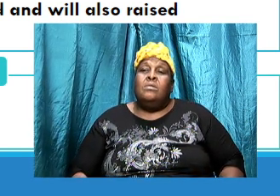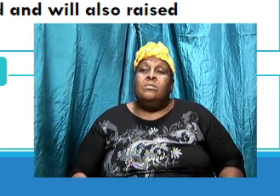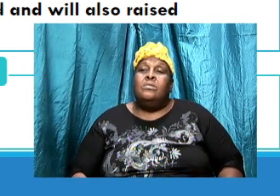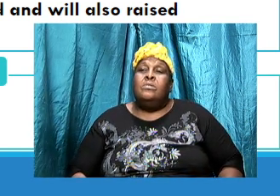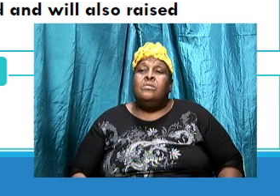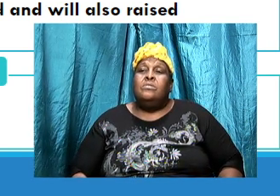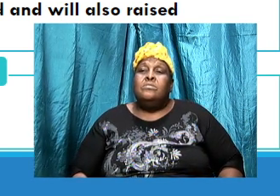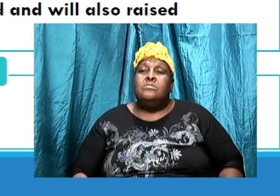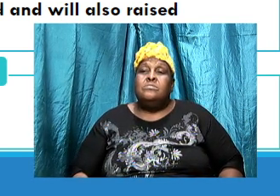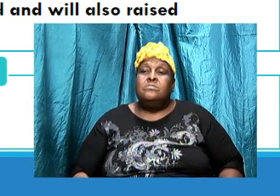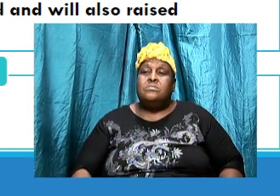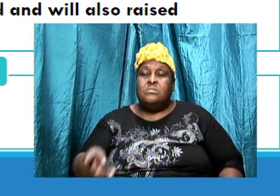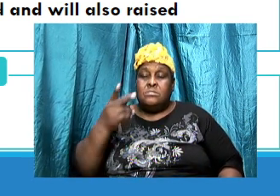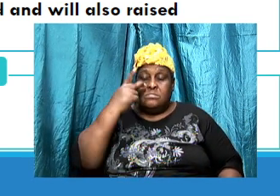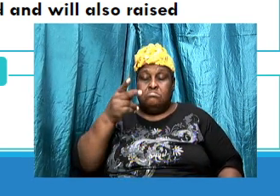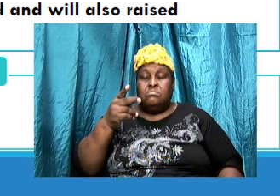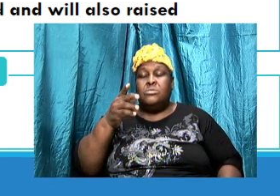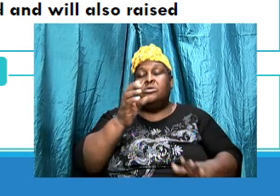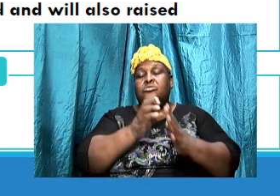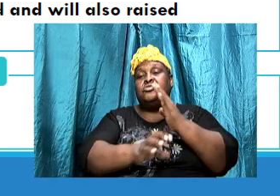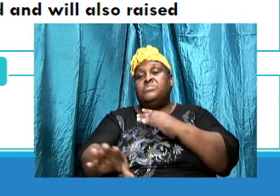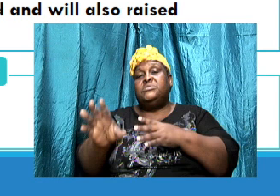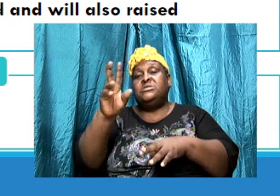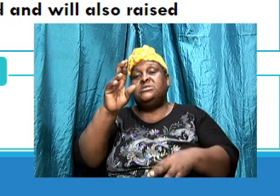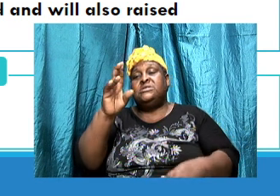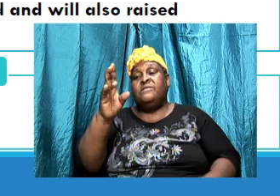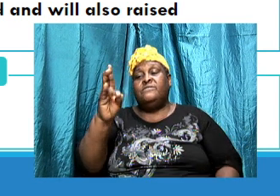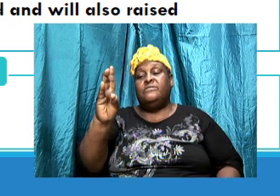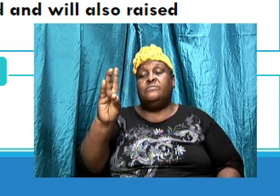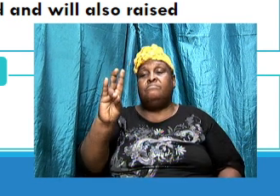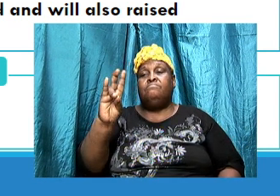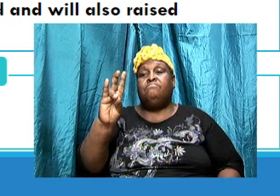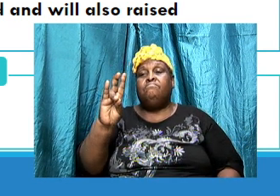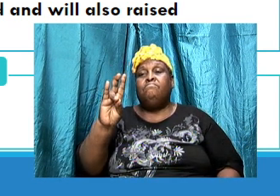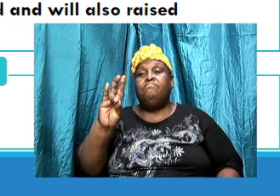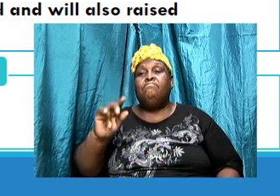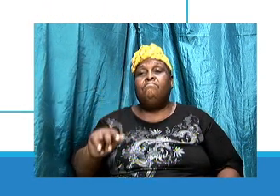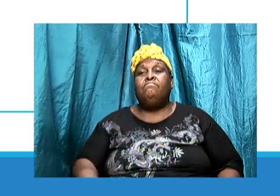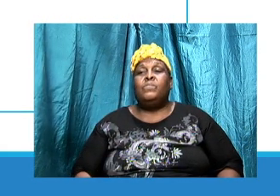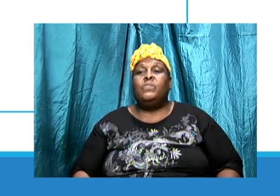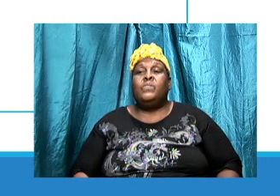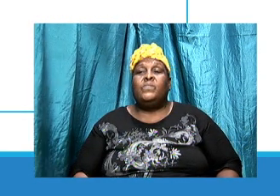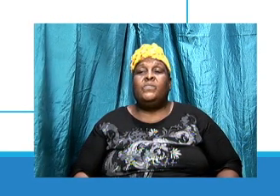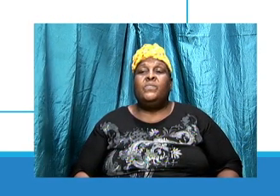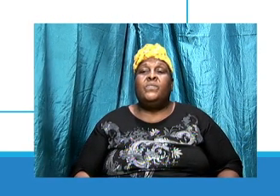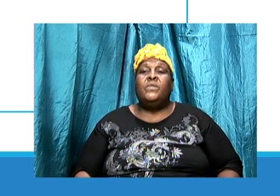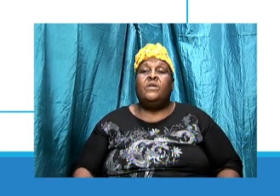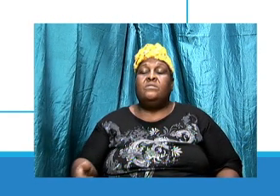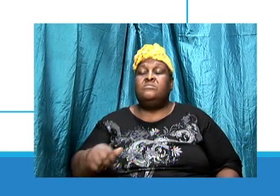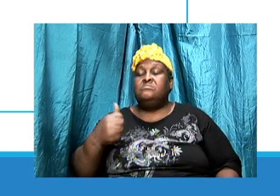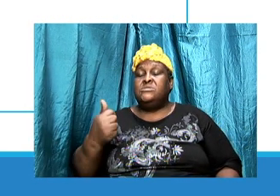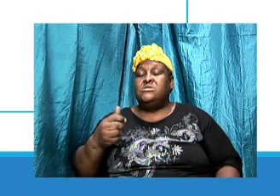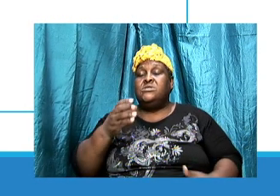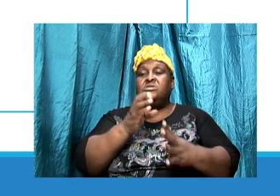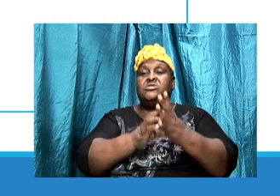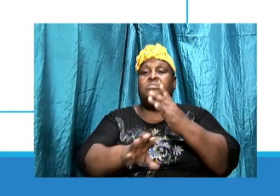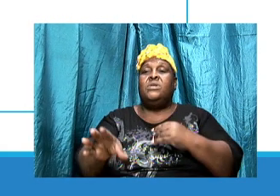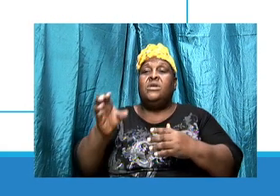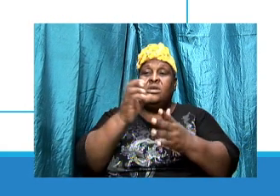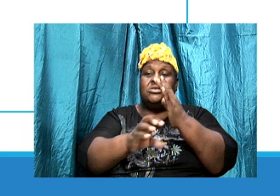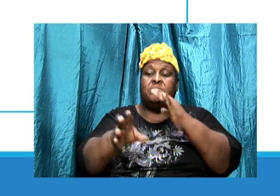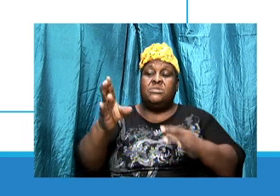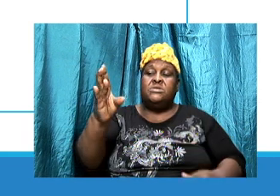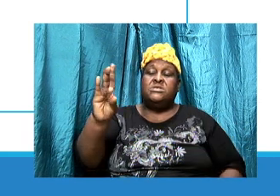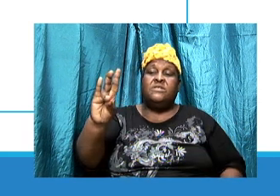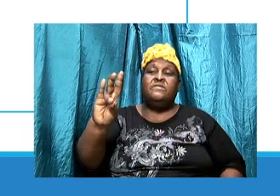look at chapter 7. We're just gonna go through quickly these other chapters. So in chapter